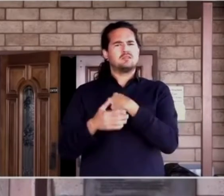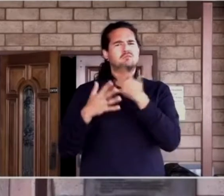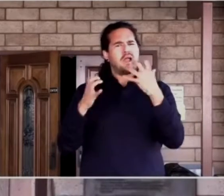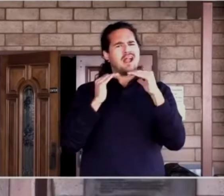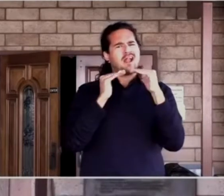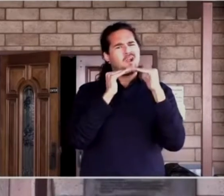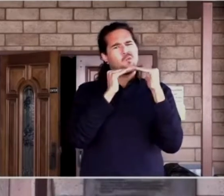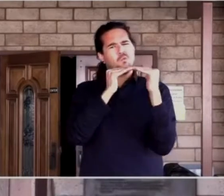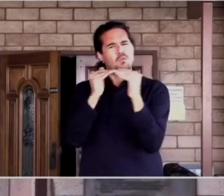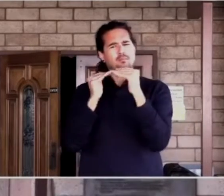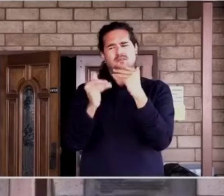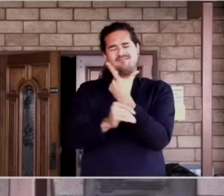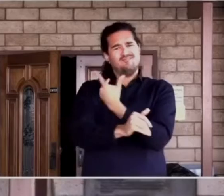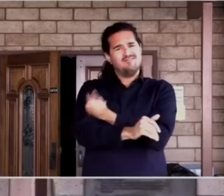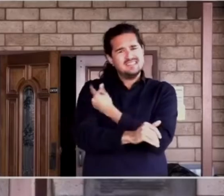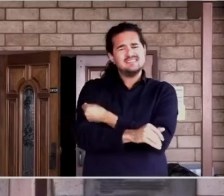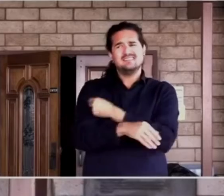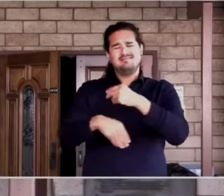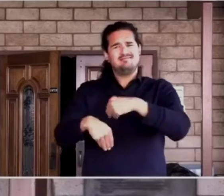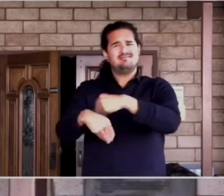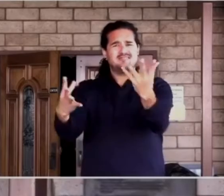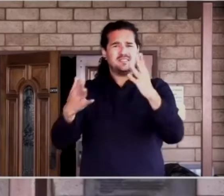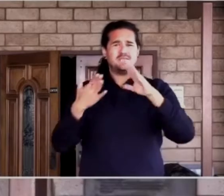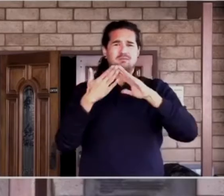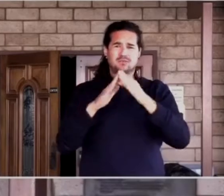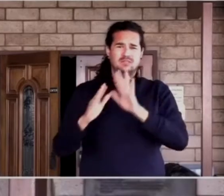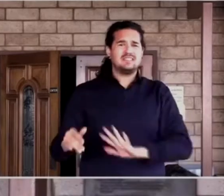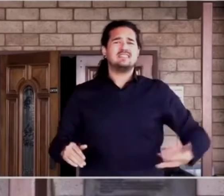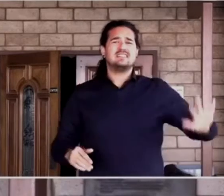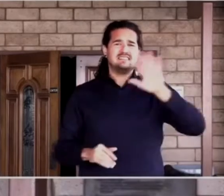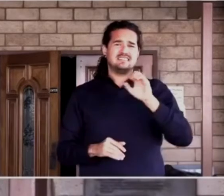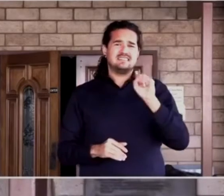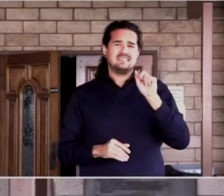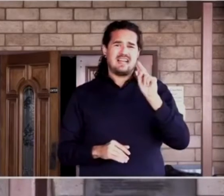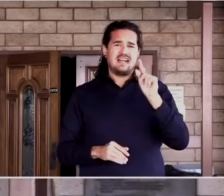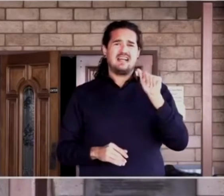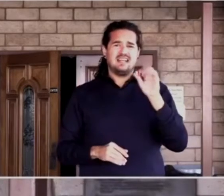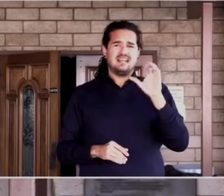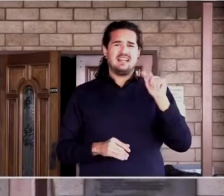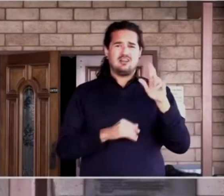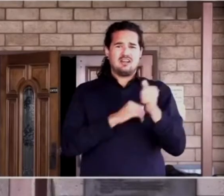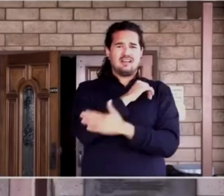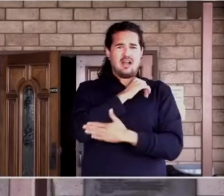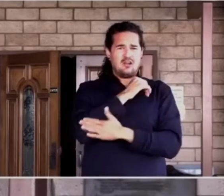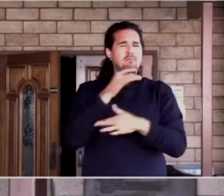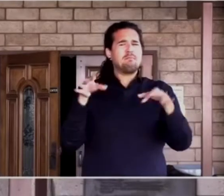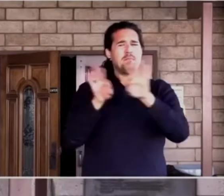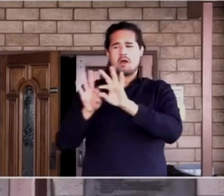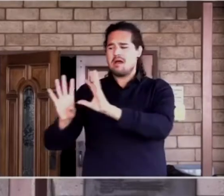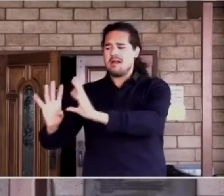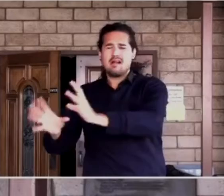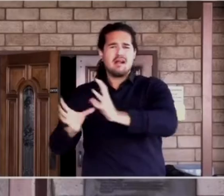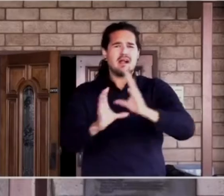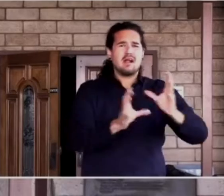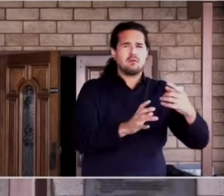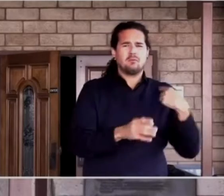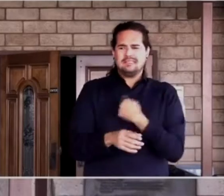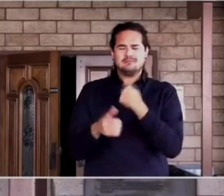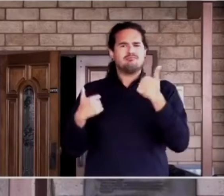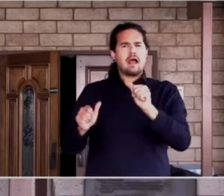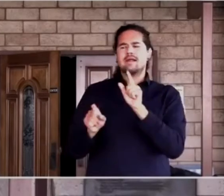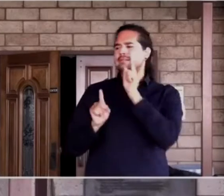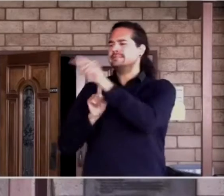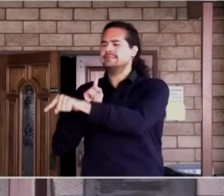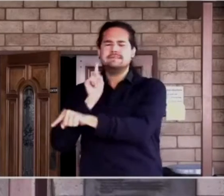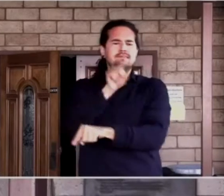be a critical part of our multifaceted strategies to reach the communities that are hardest hit and have the